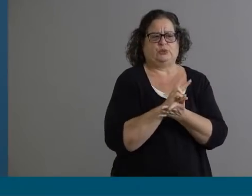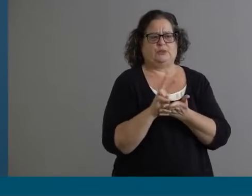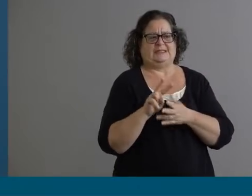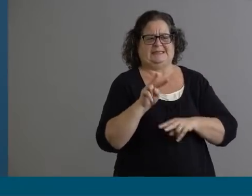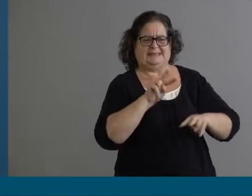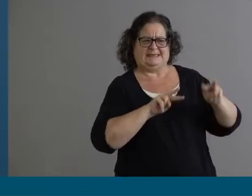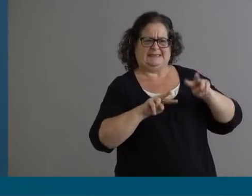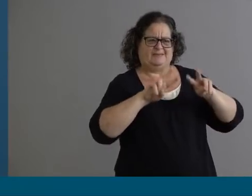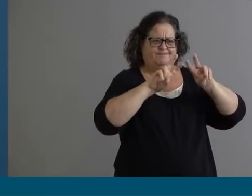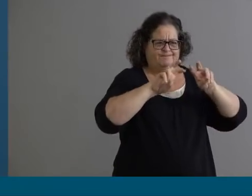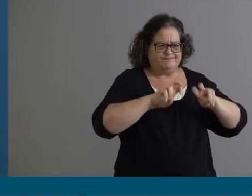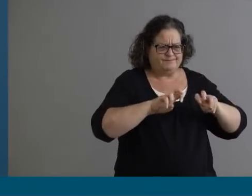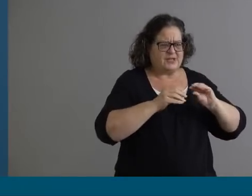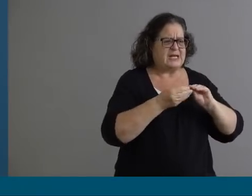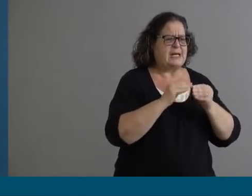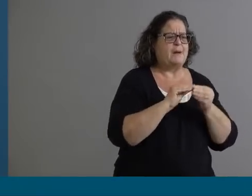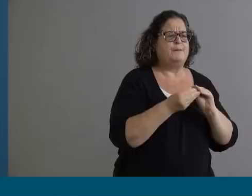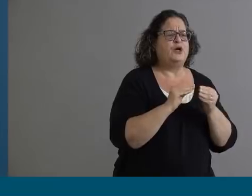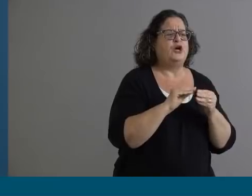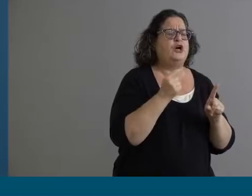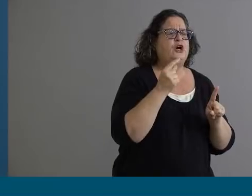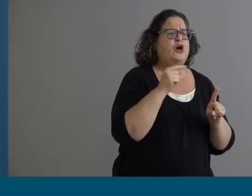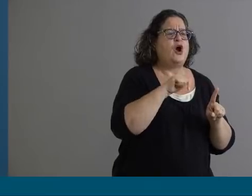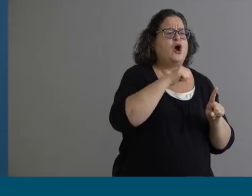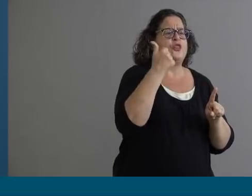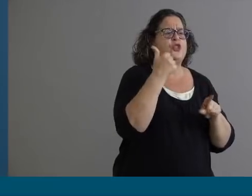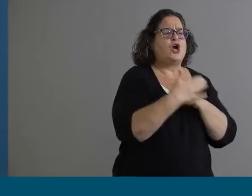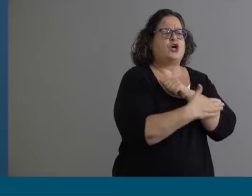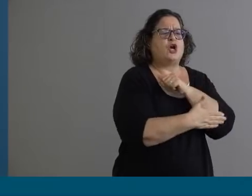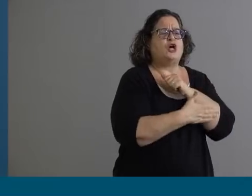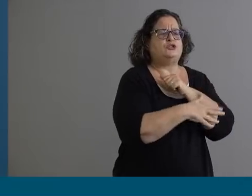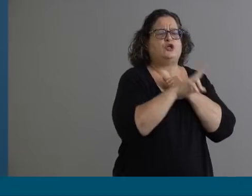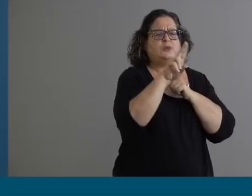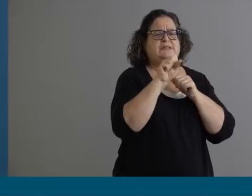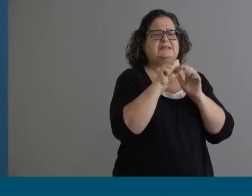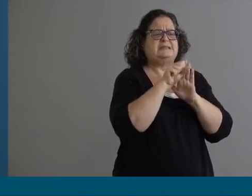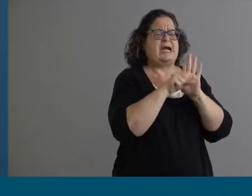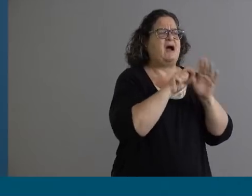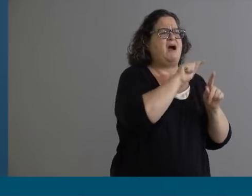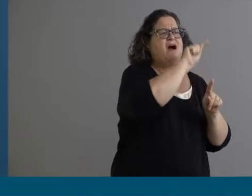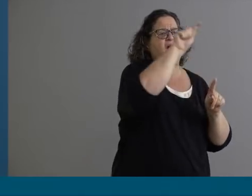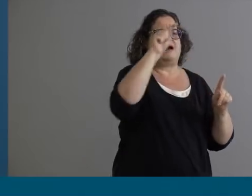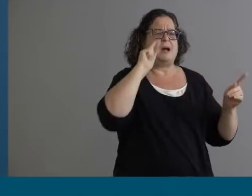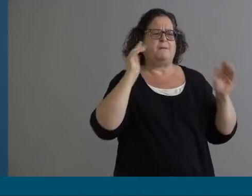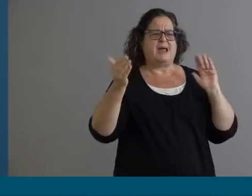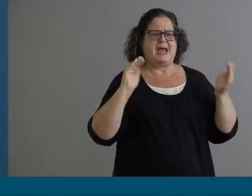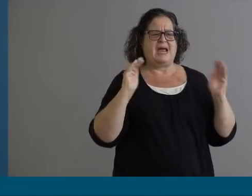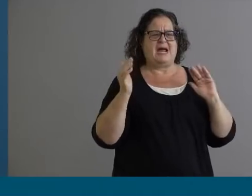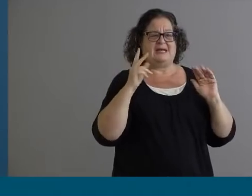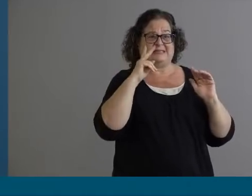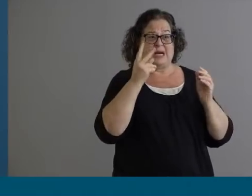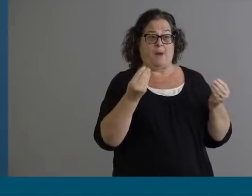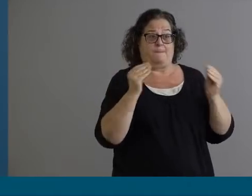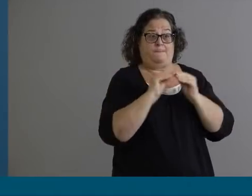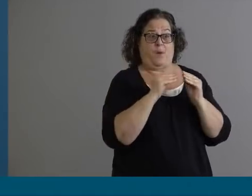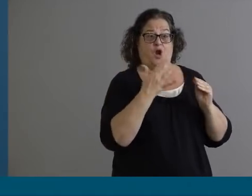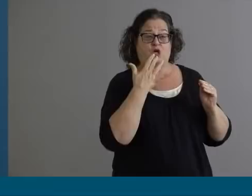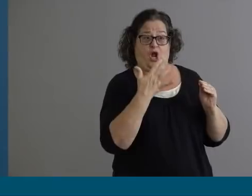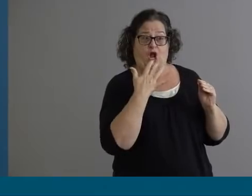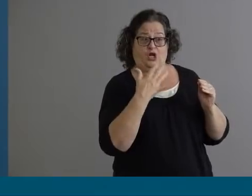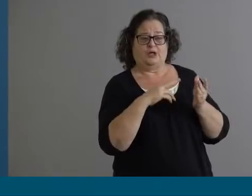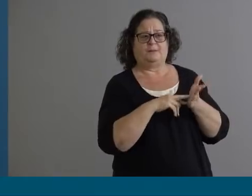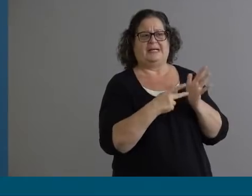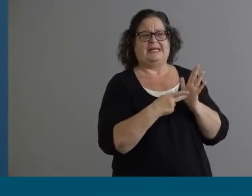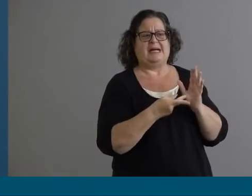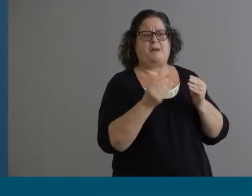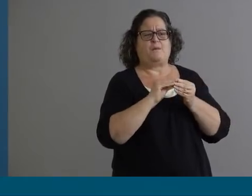across the country. And again, the more color, the more trouble. The more bright